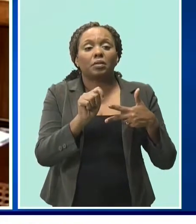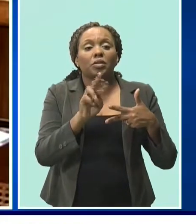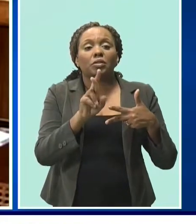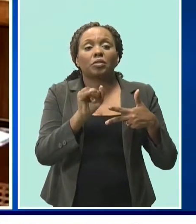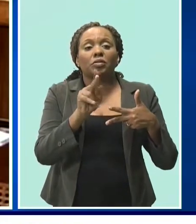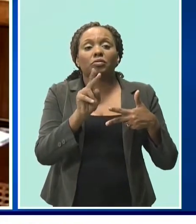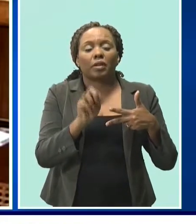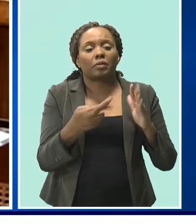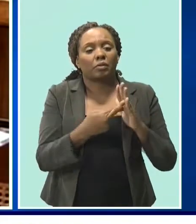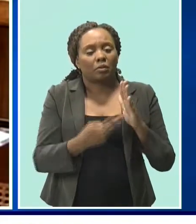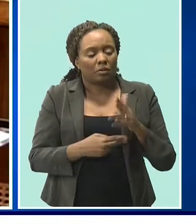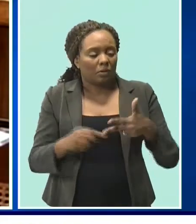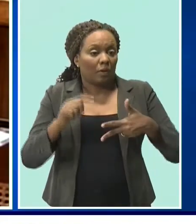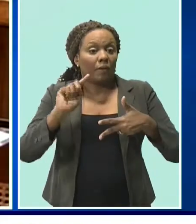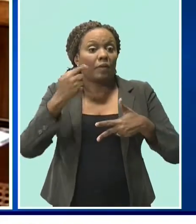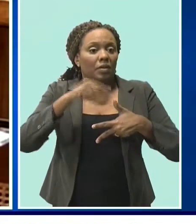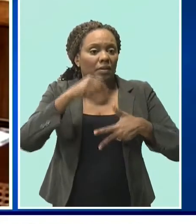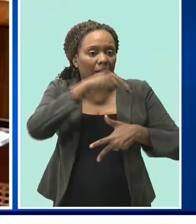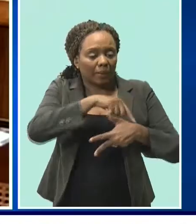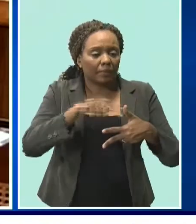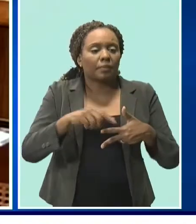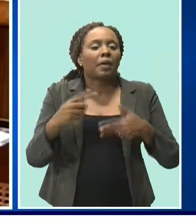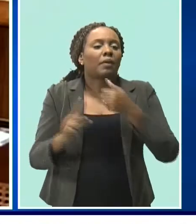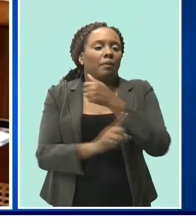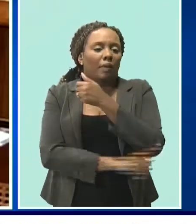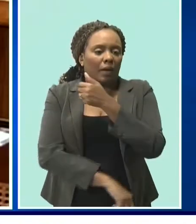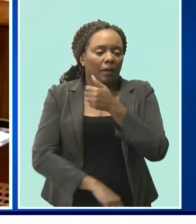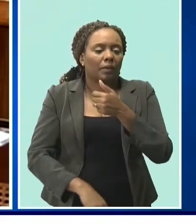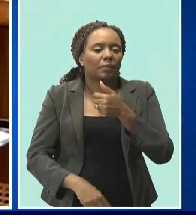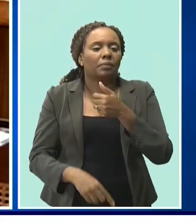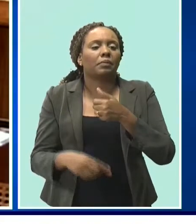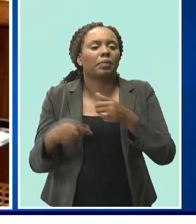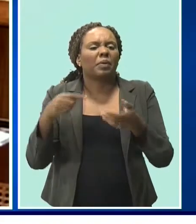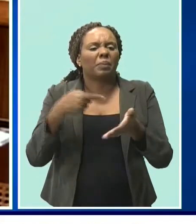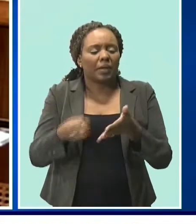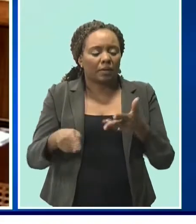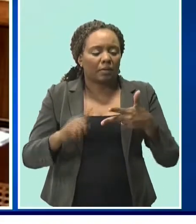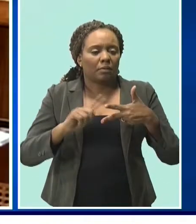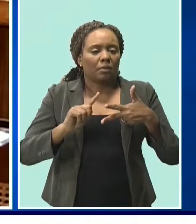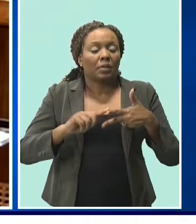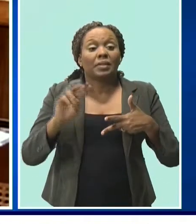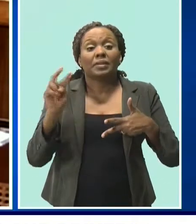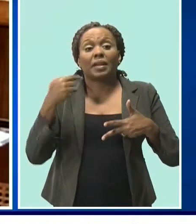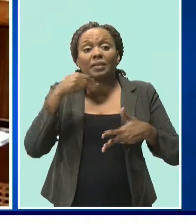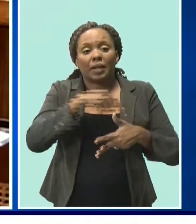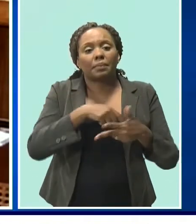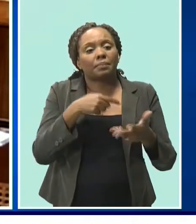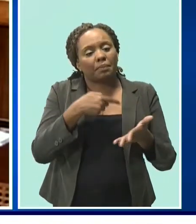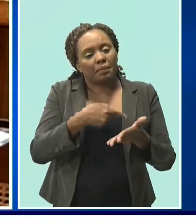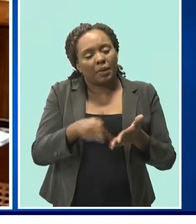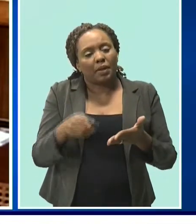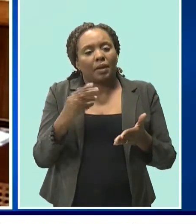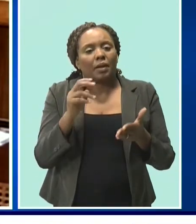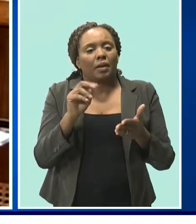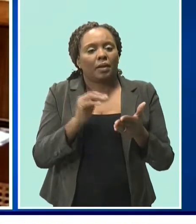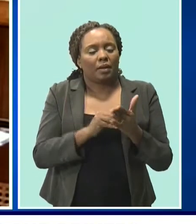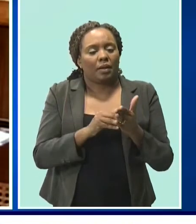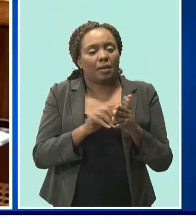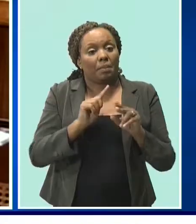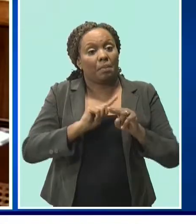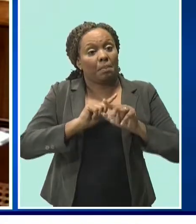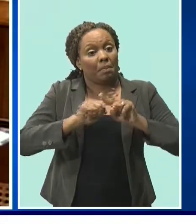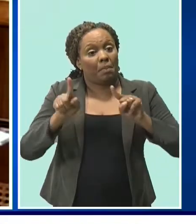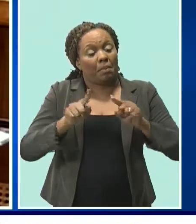offense, you will be fined. For the second offense, you'll be fined again. But for the third